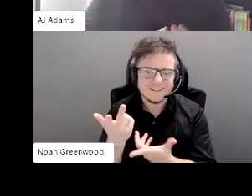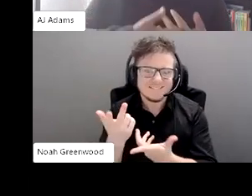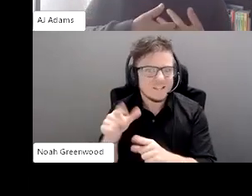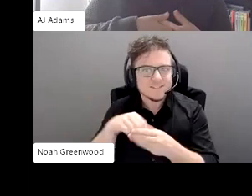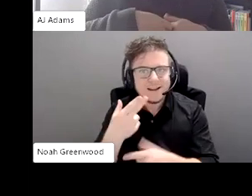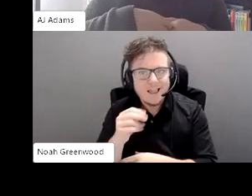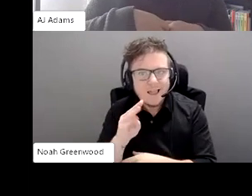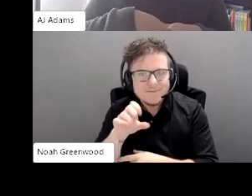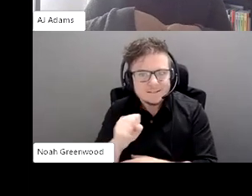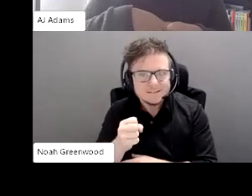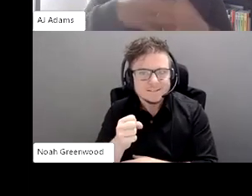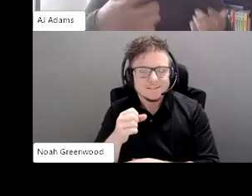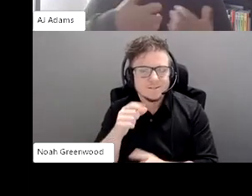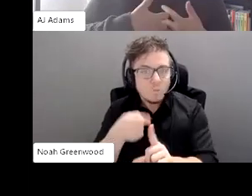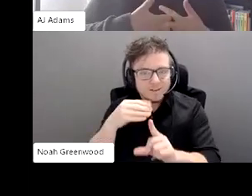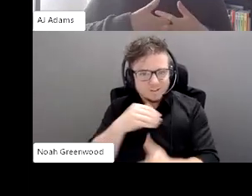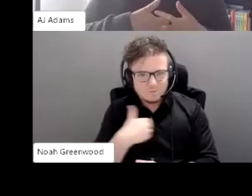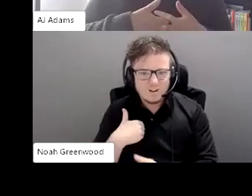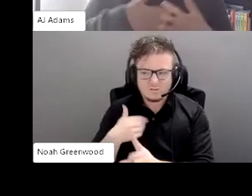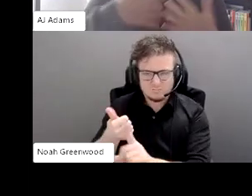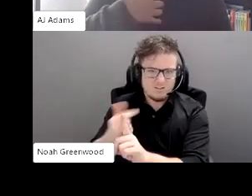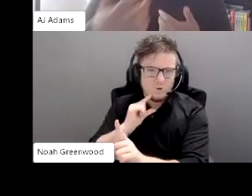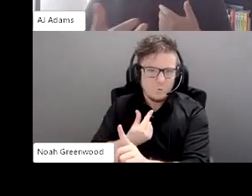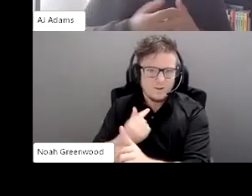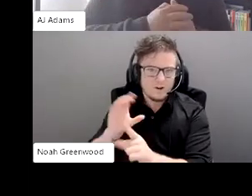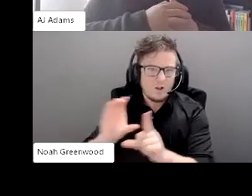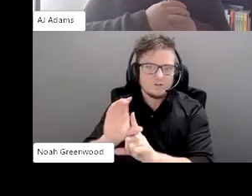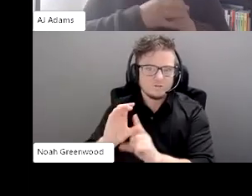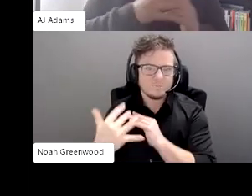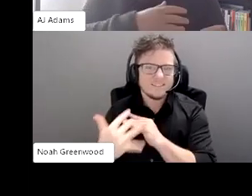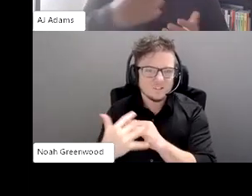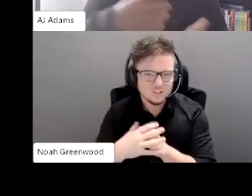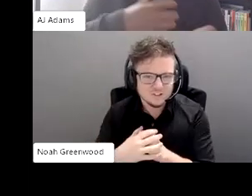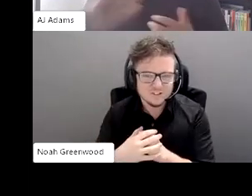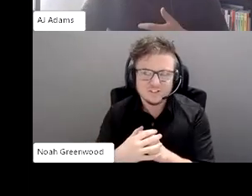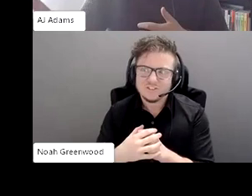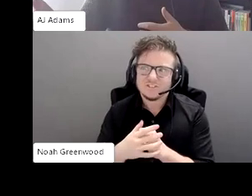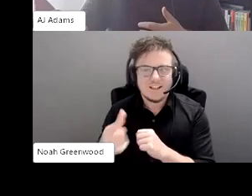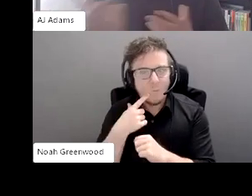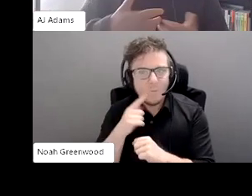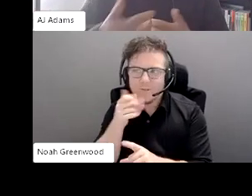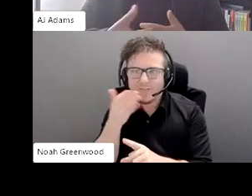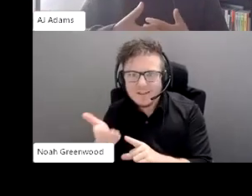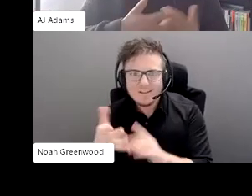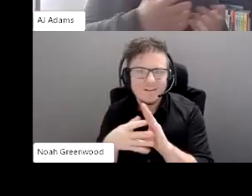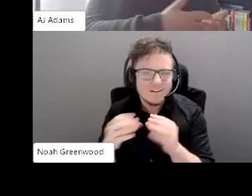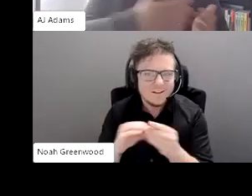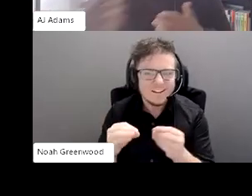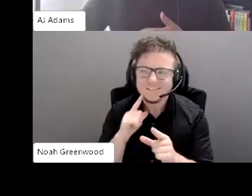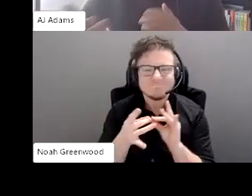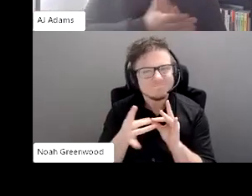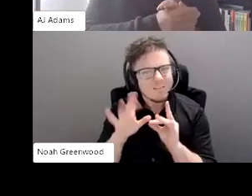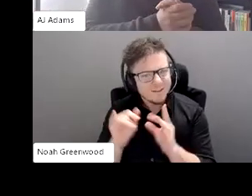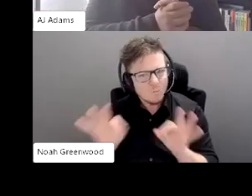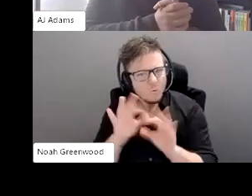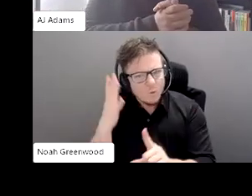in Toronto, which is a queer cultural beach, and then talking about the significance of that and then what it's like